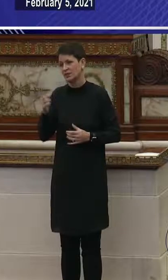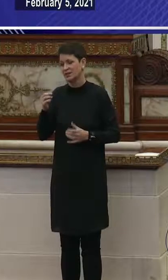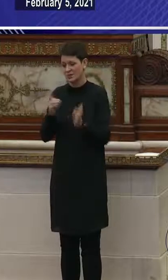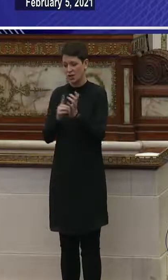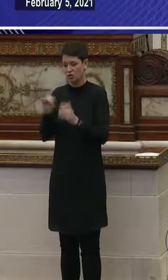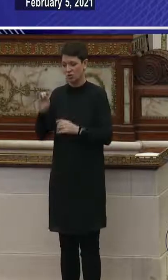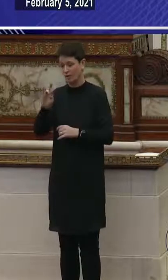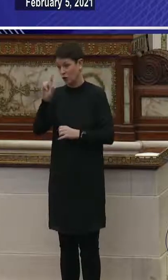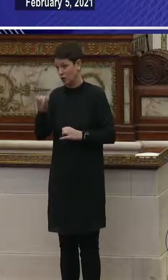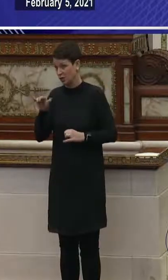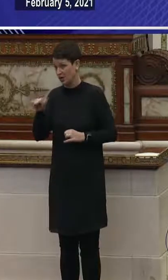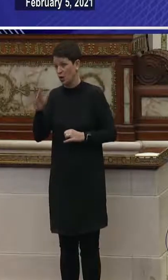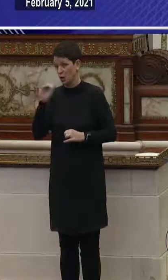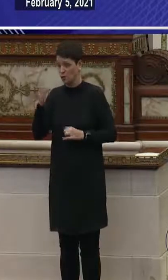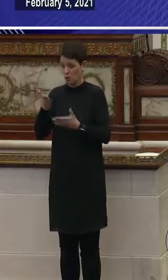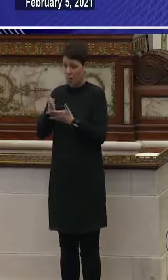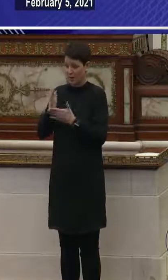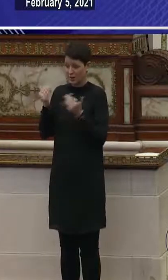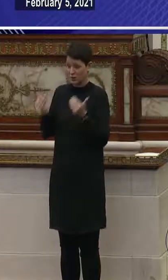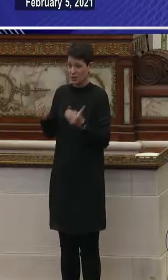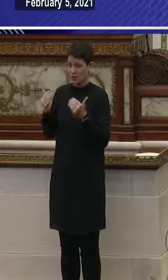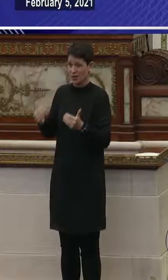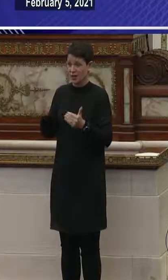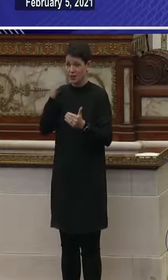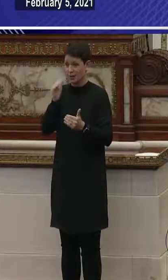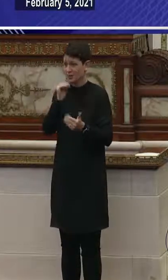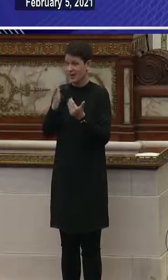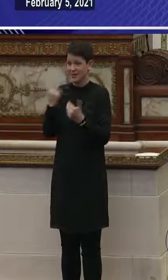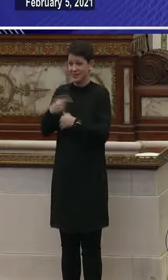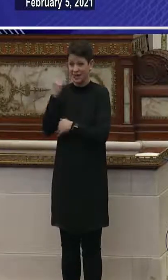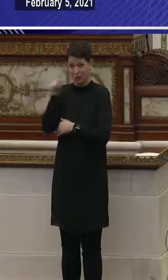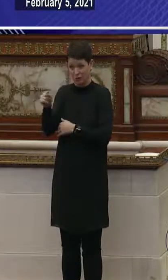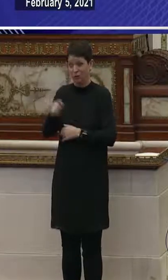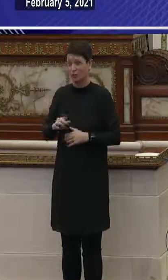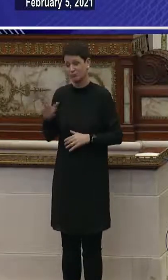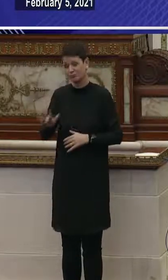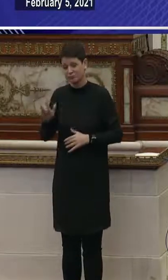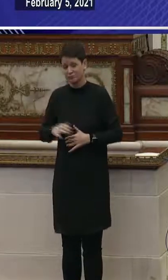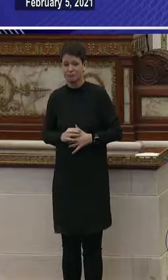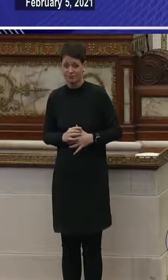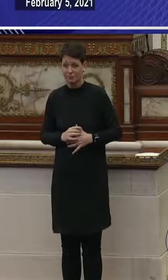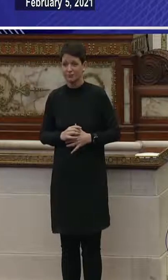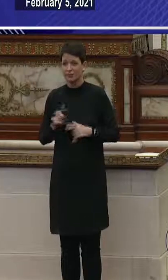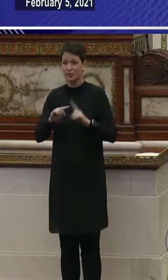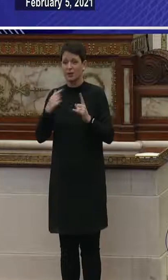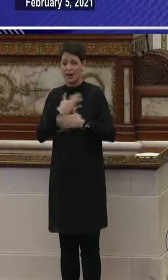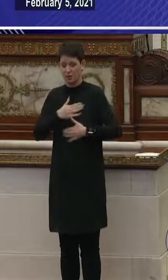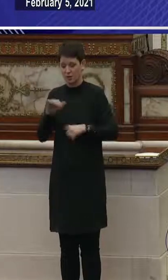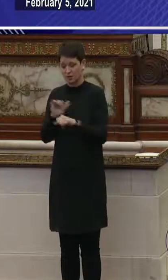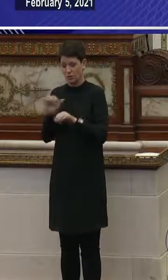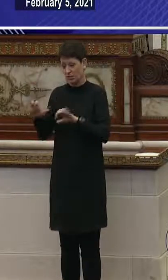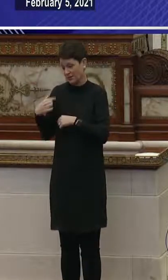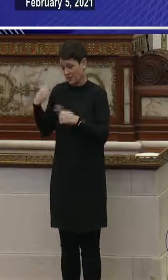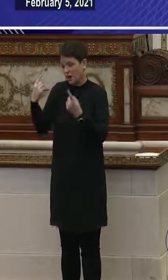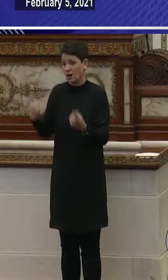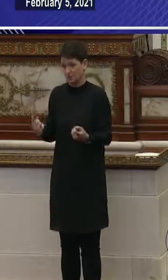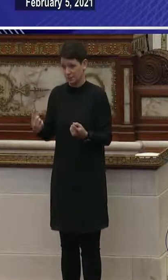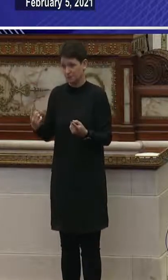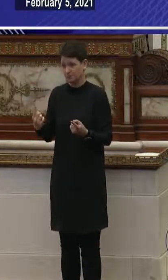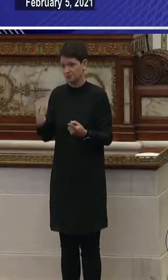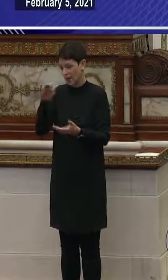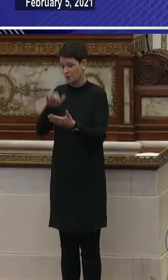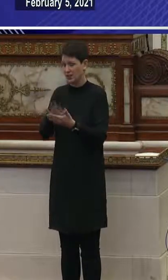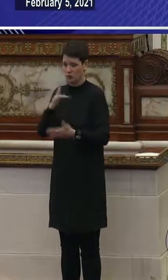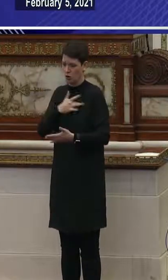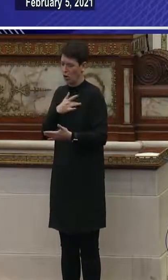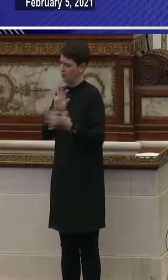Farley, hope you're doing okay today. I know this is not an easy day for you, but I do appreciate all the work you've done, and I believe your